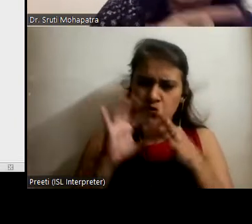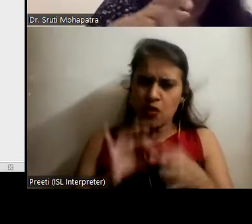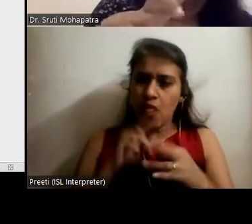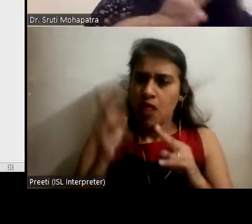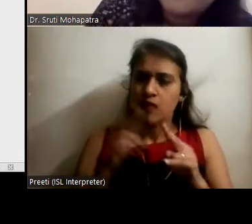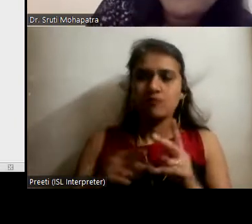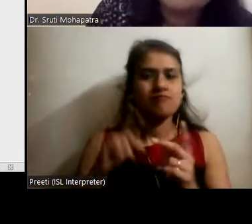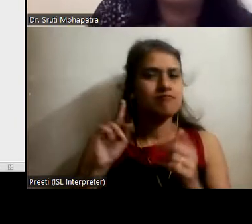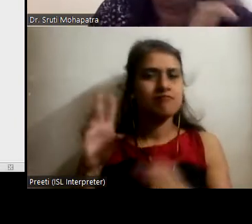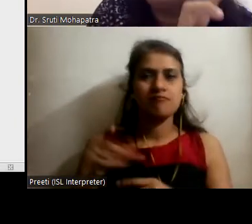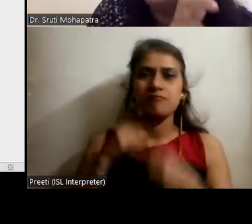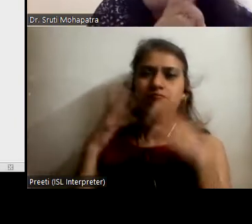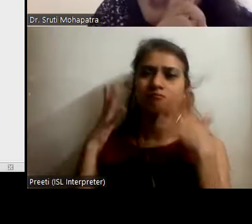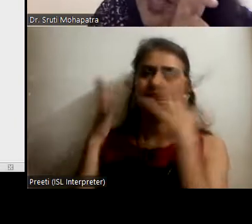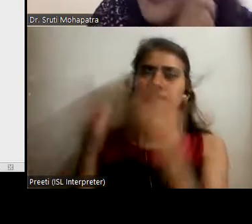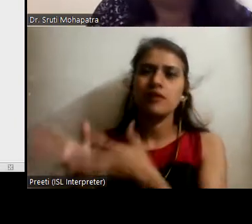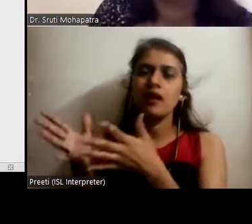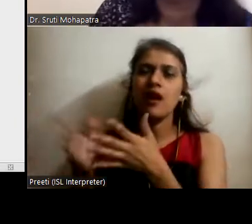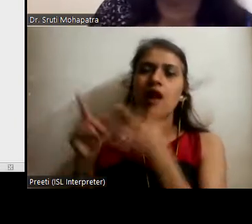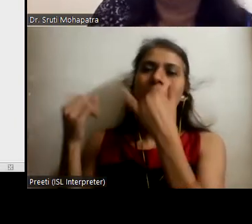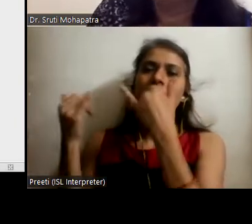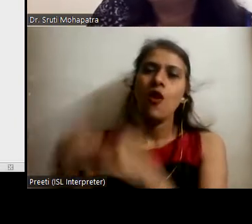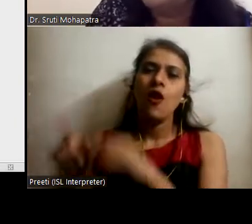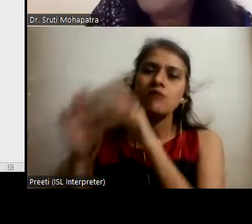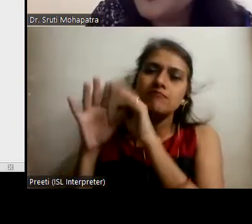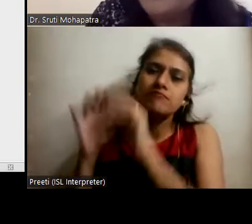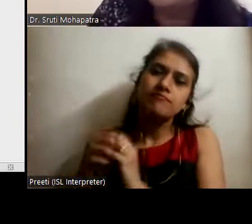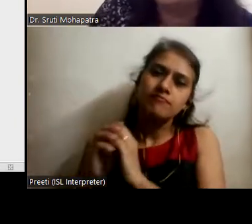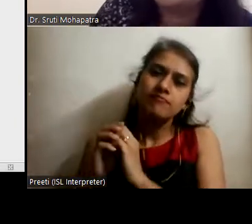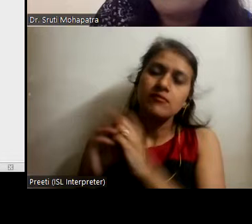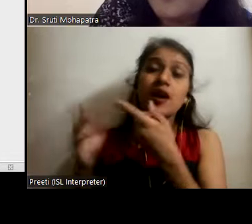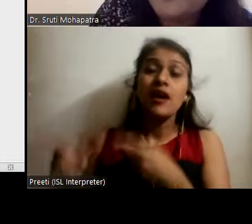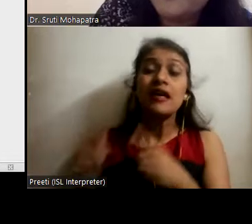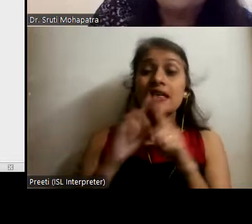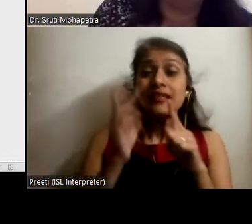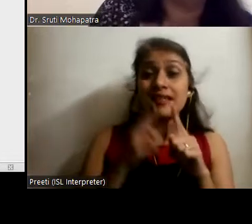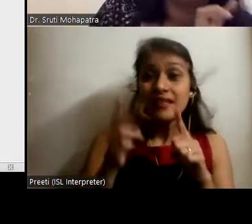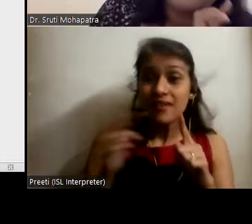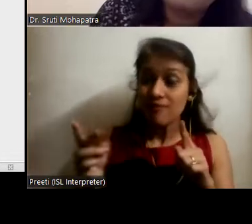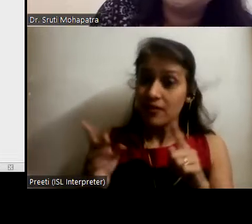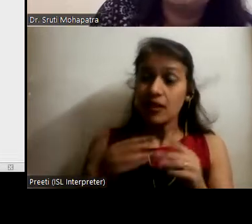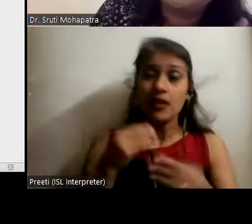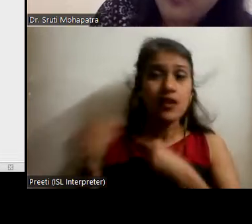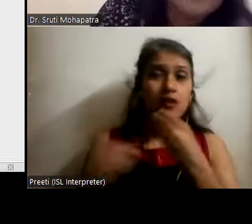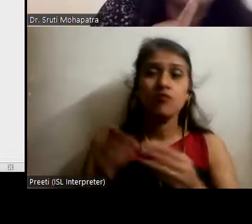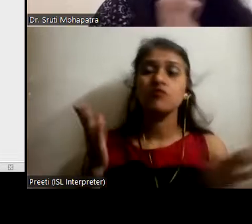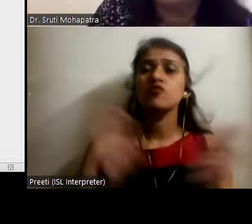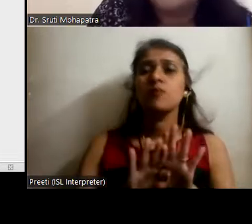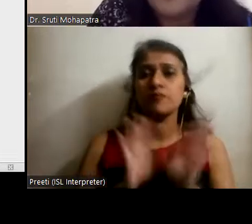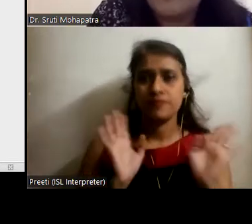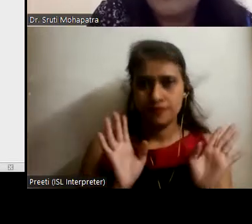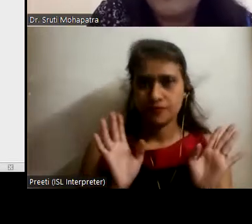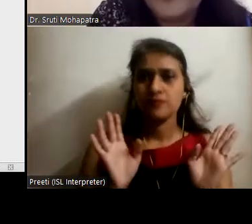change. So this is one of the major intersection between gender and disability, which was captured by both